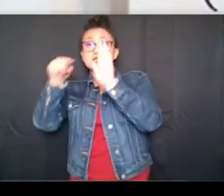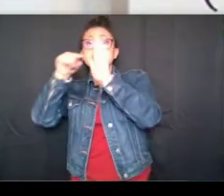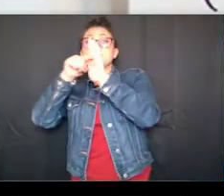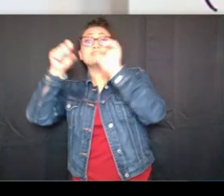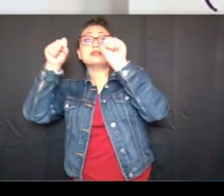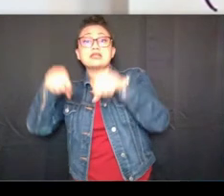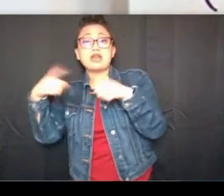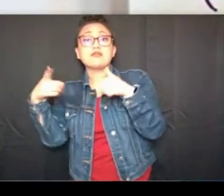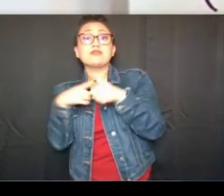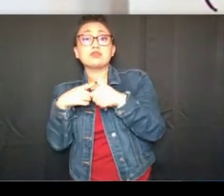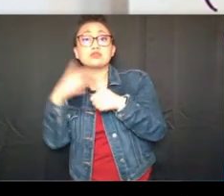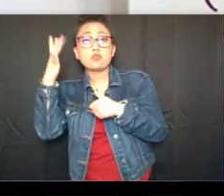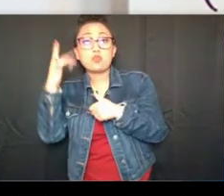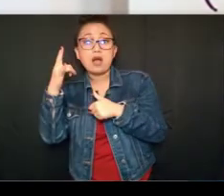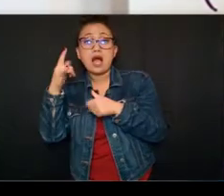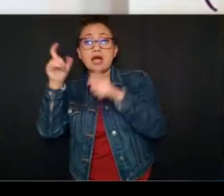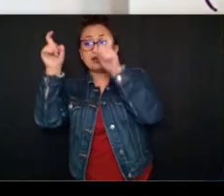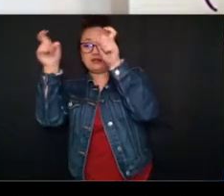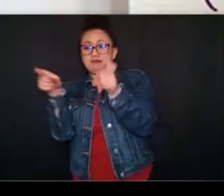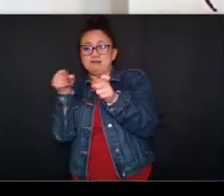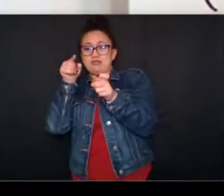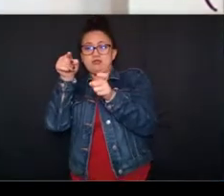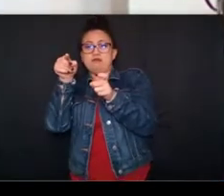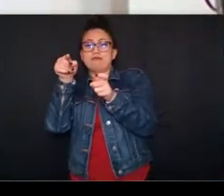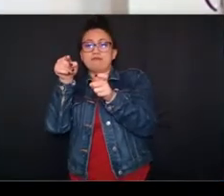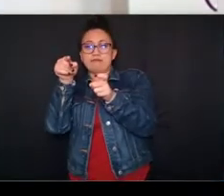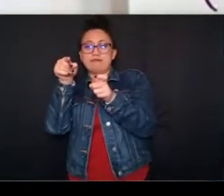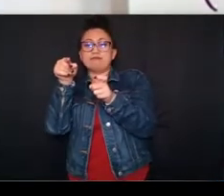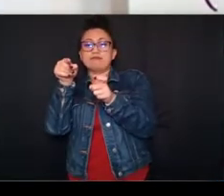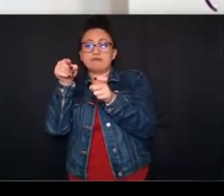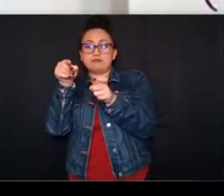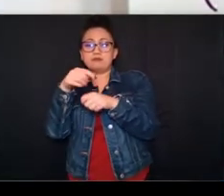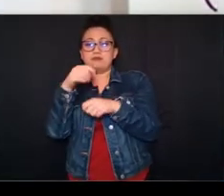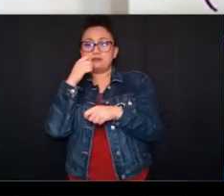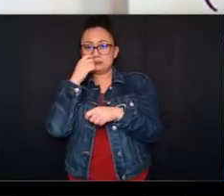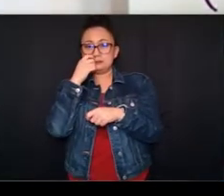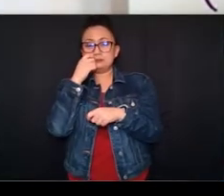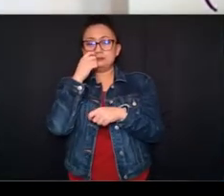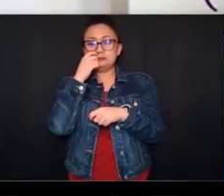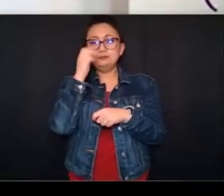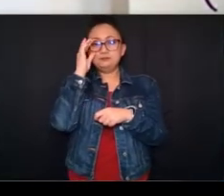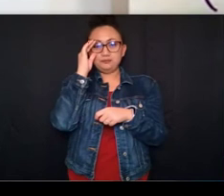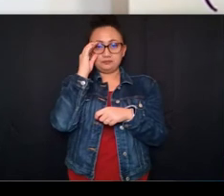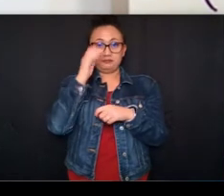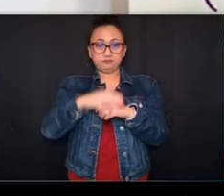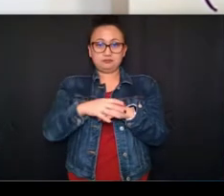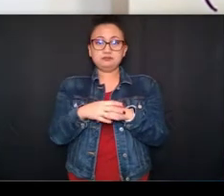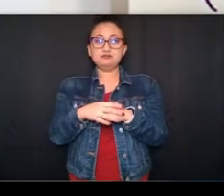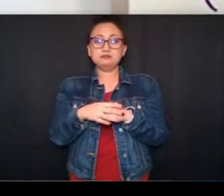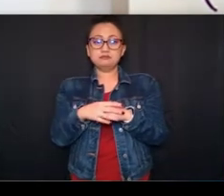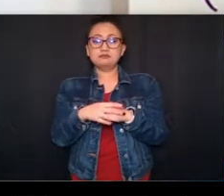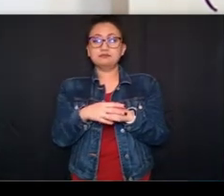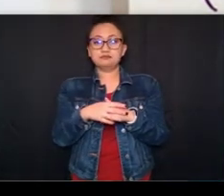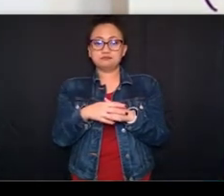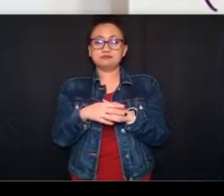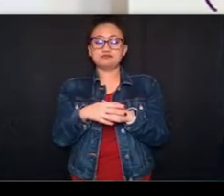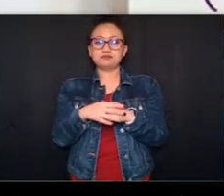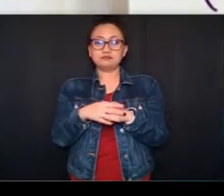the parentheses, and inside the parentheses, we always look for adding and multiplication and division first, and then adding and